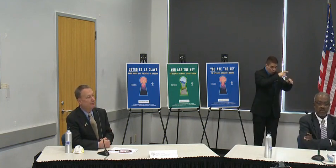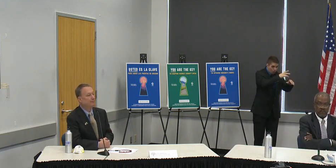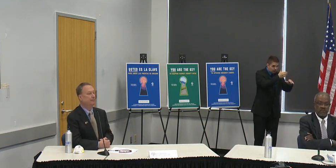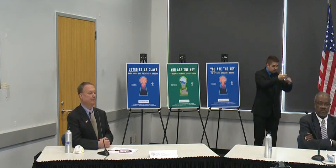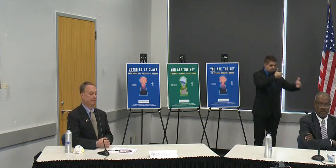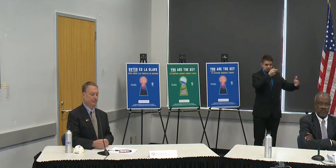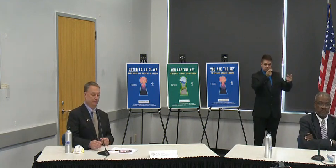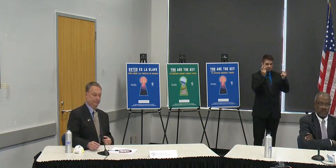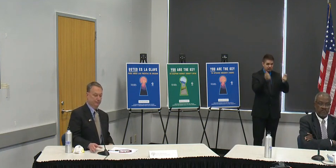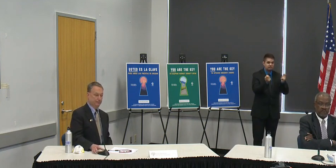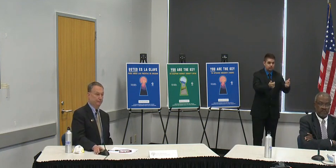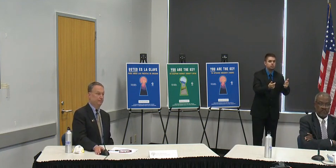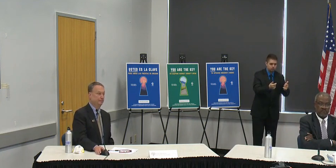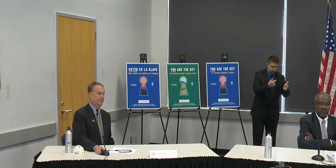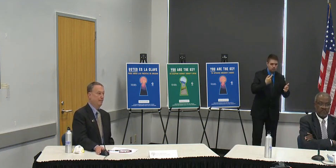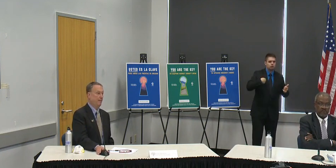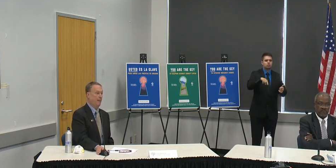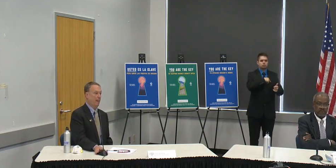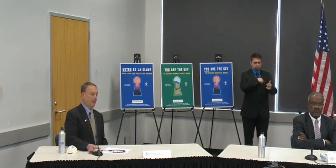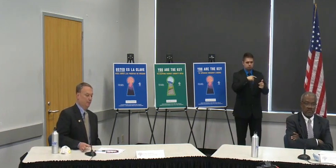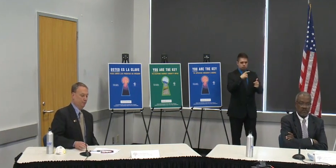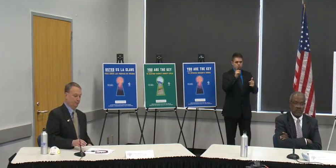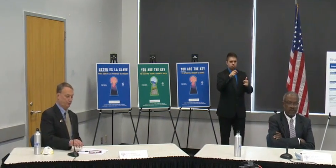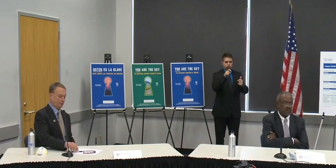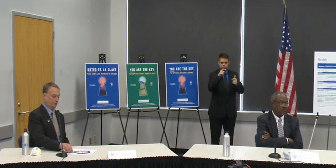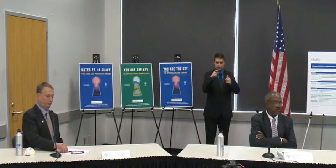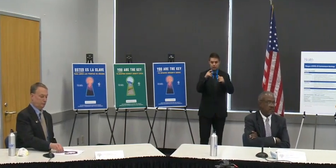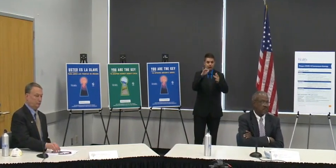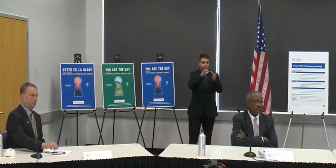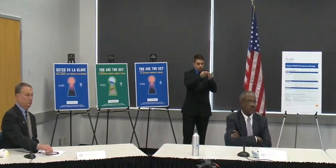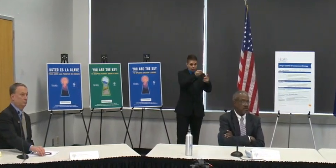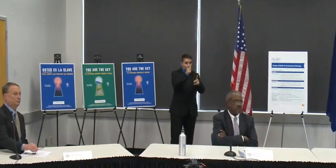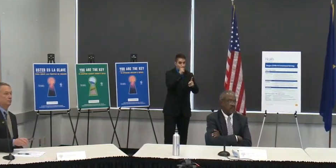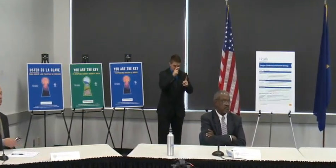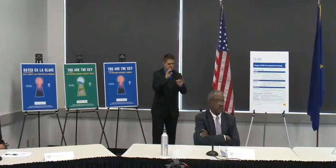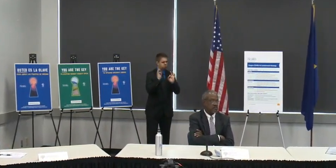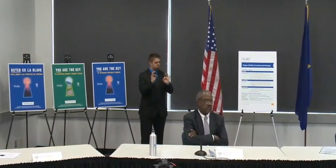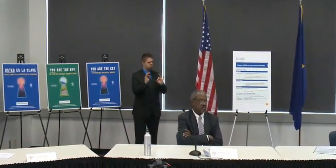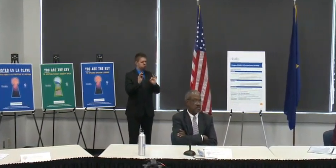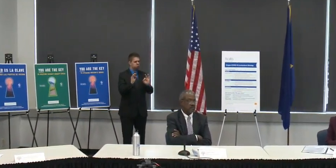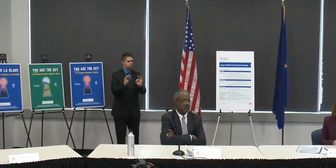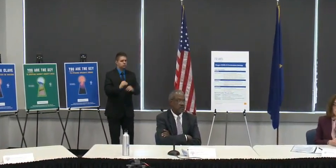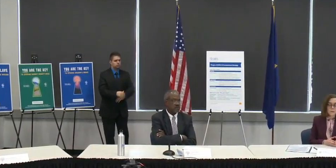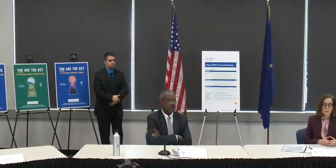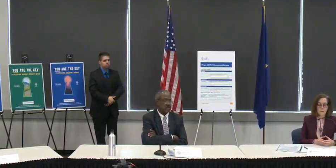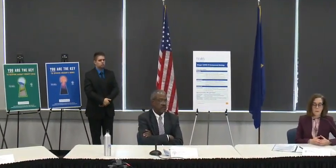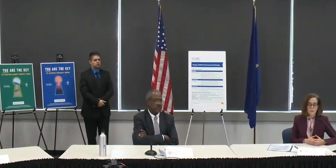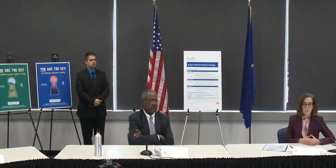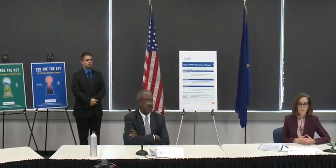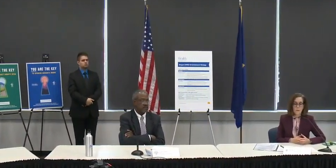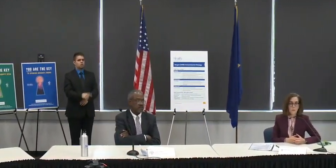transmission thanks i mean we have time for uh one more question uh hi